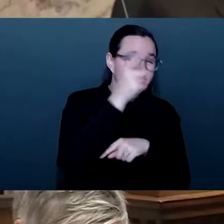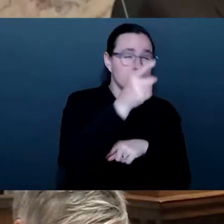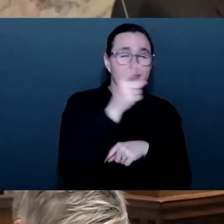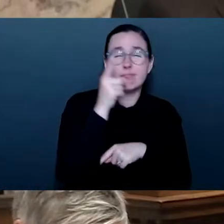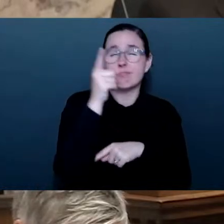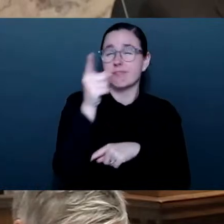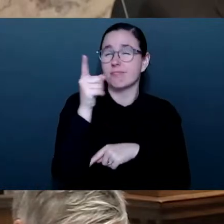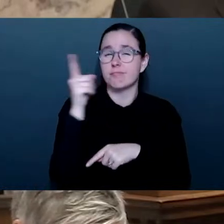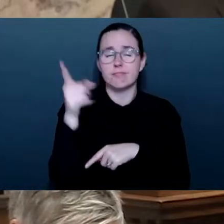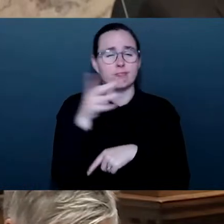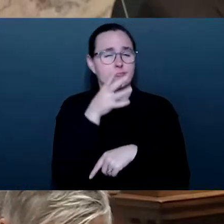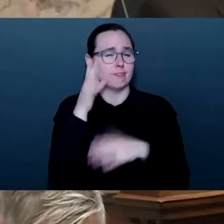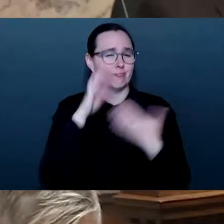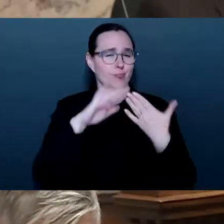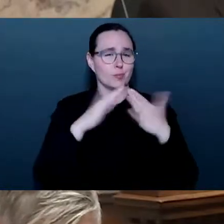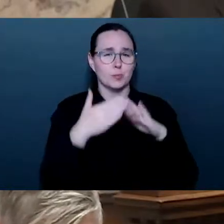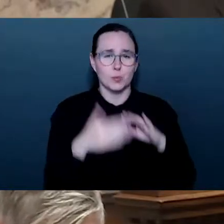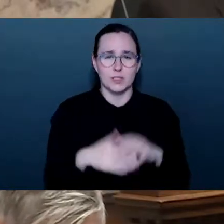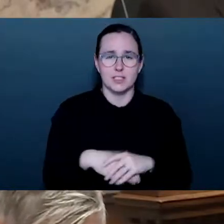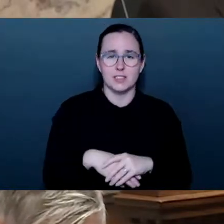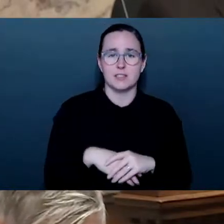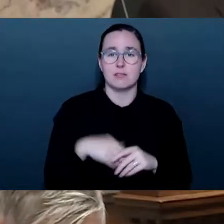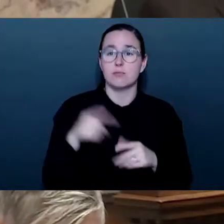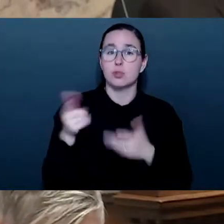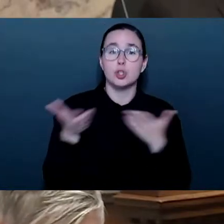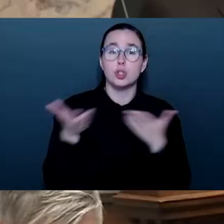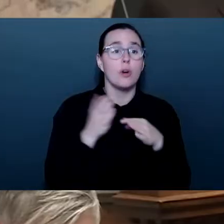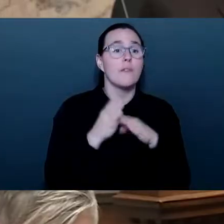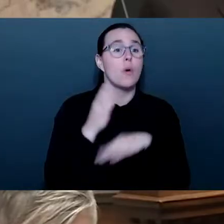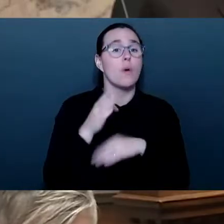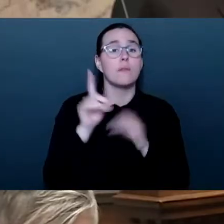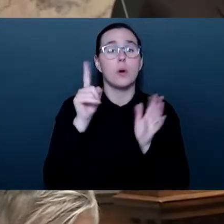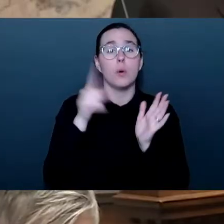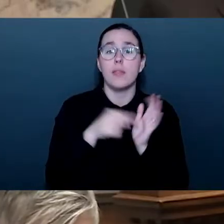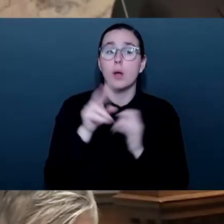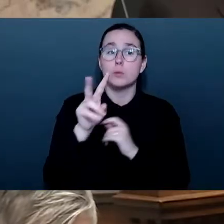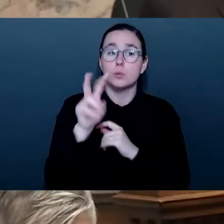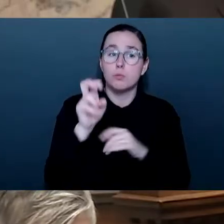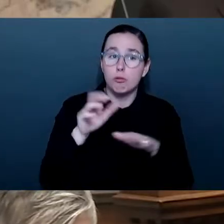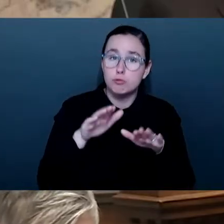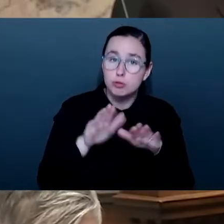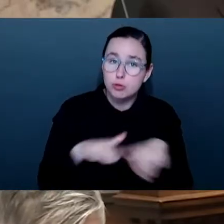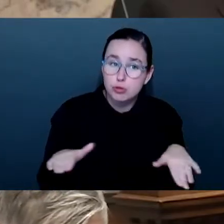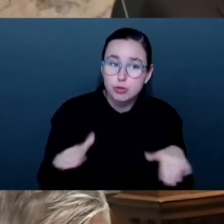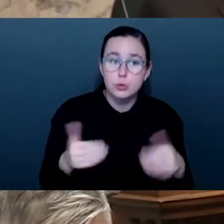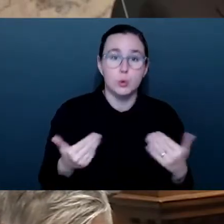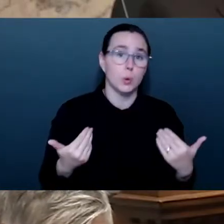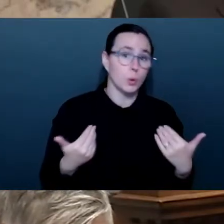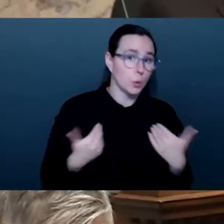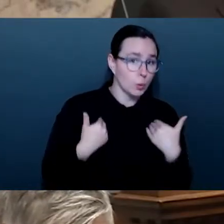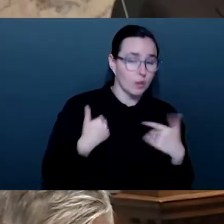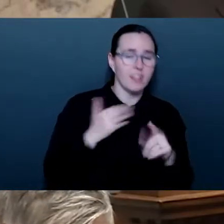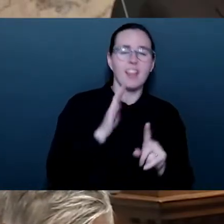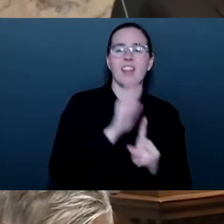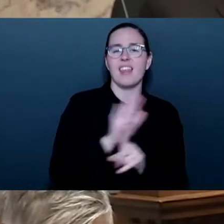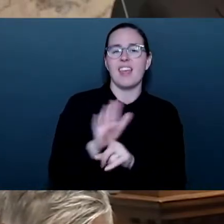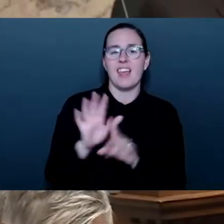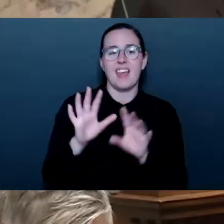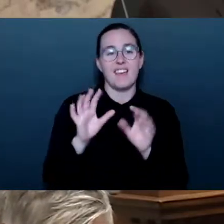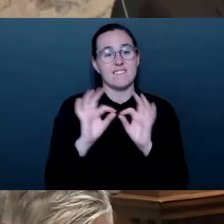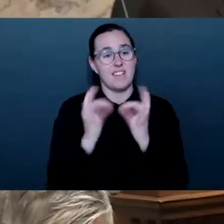1,200 children, youth, and their families every year alone. They are funded over several ministries, including MCFD,